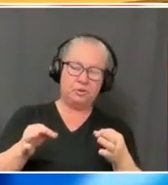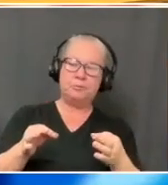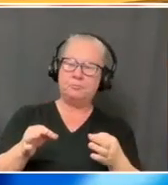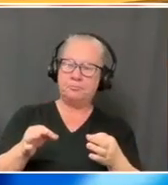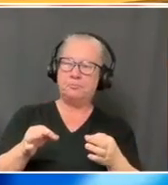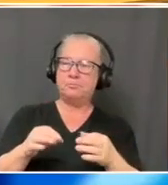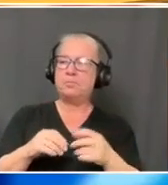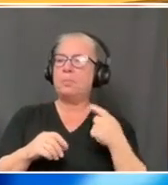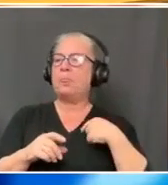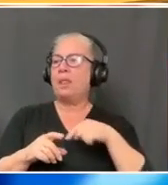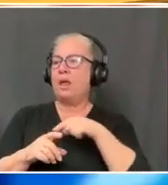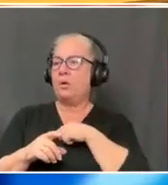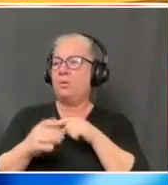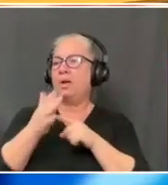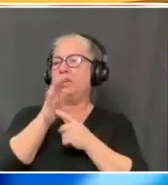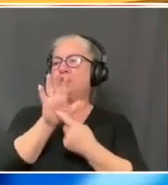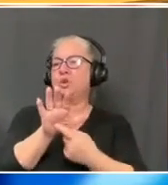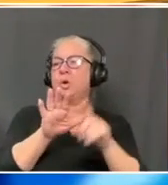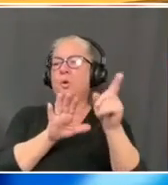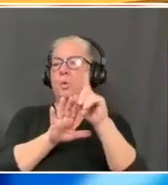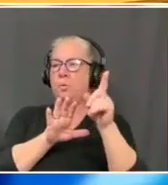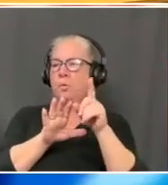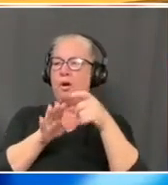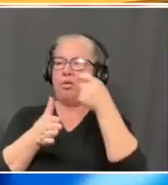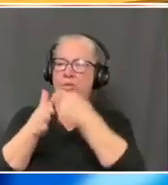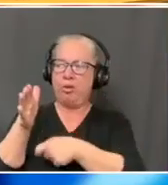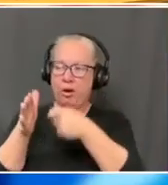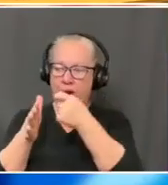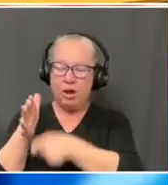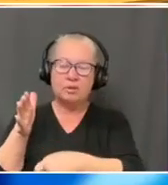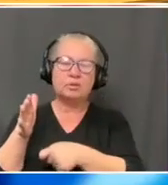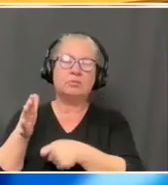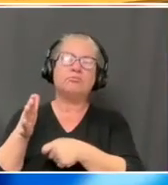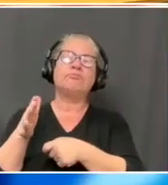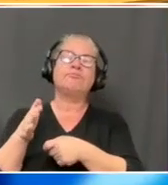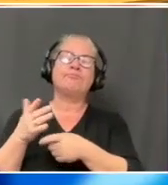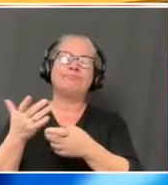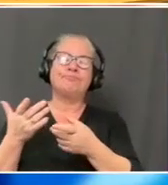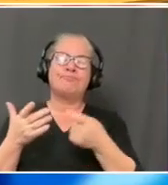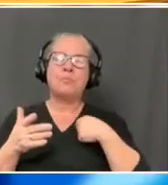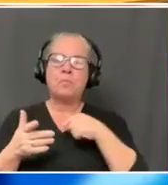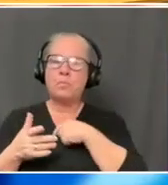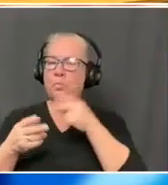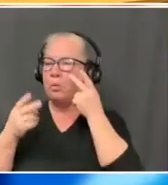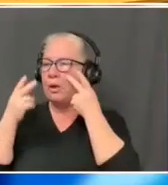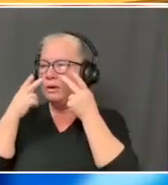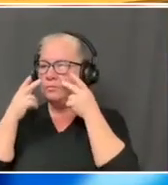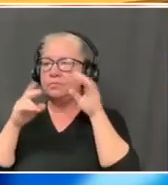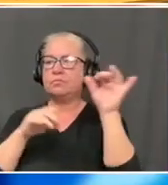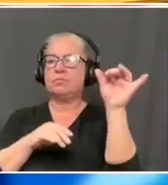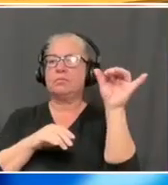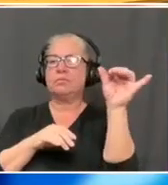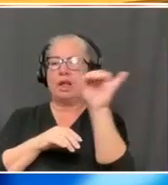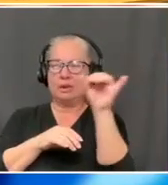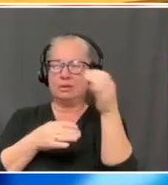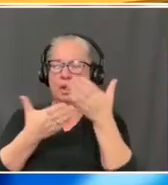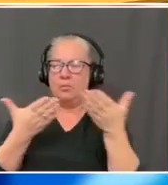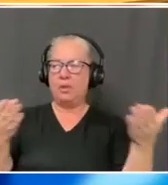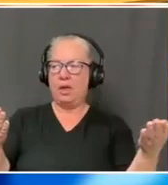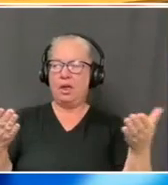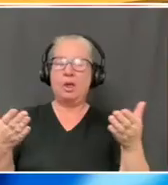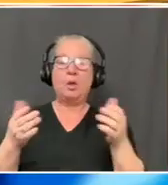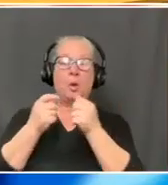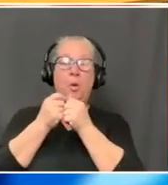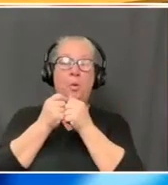that would be helpful, just so we can actually see where the costs. And the same thing with our high-dose tutoring. I know that